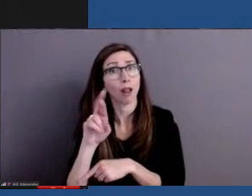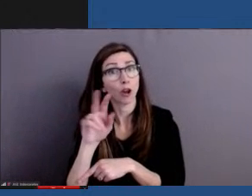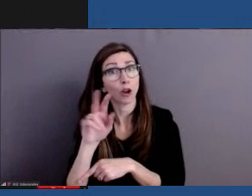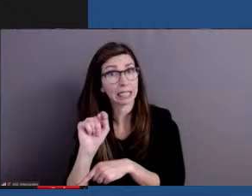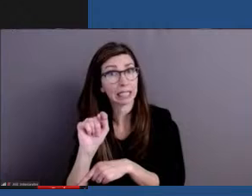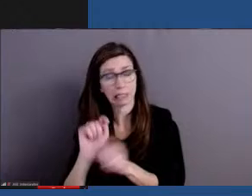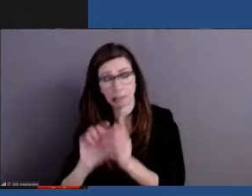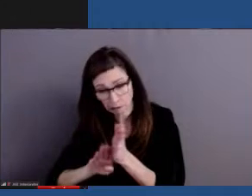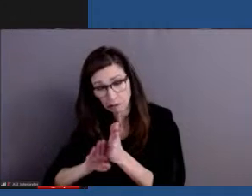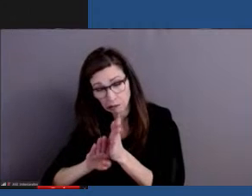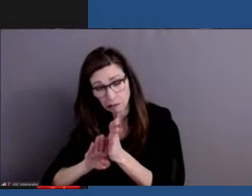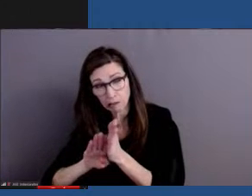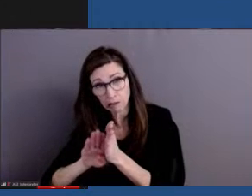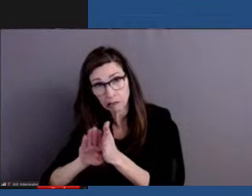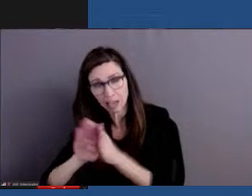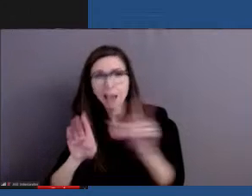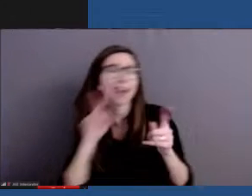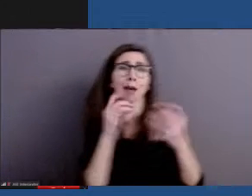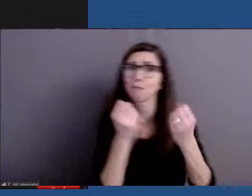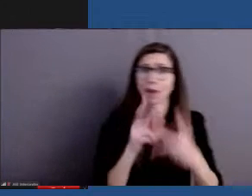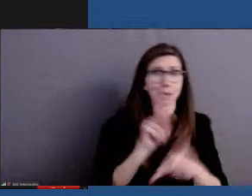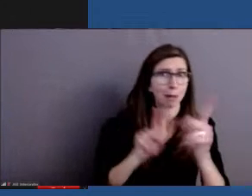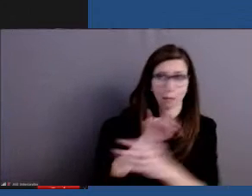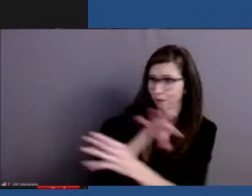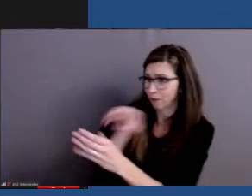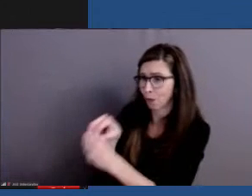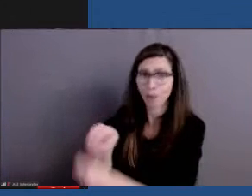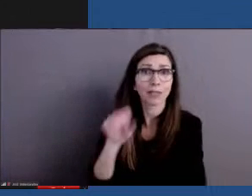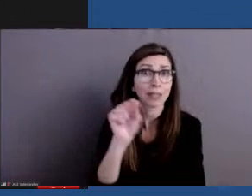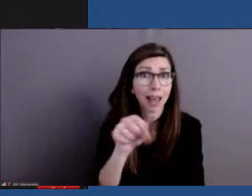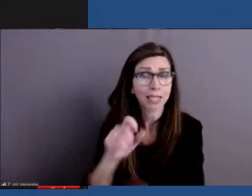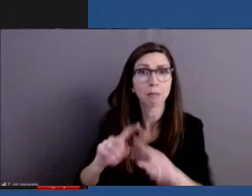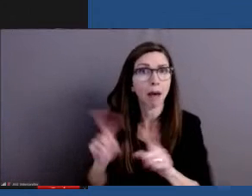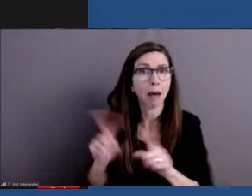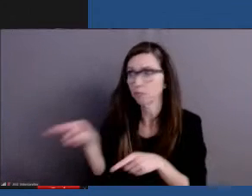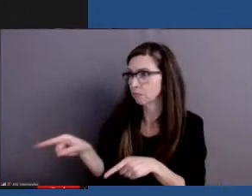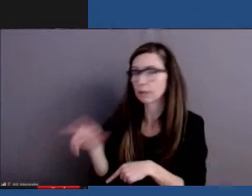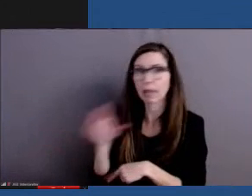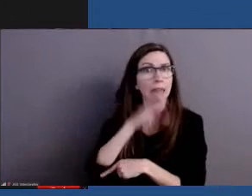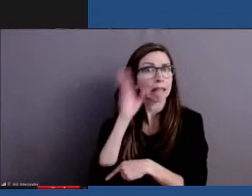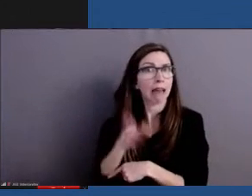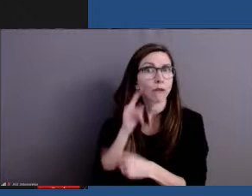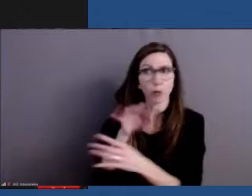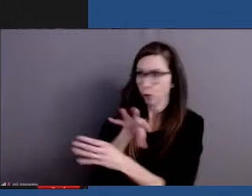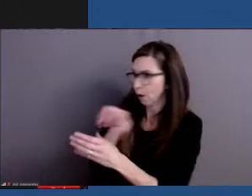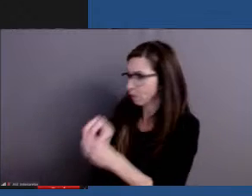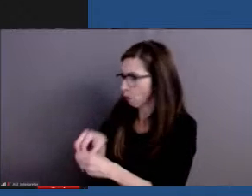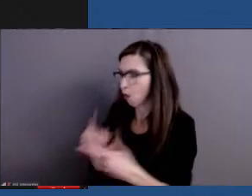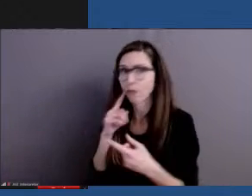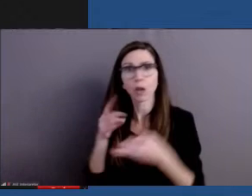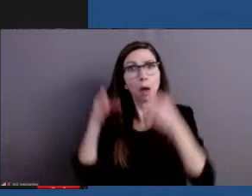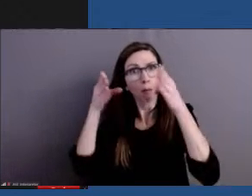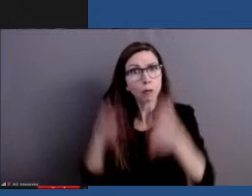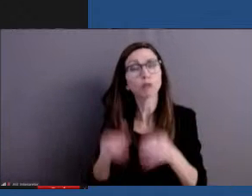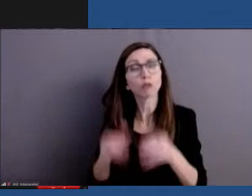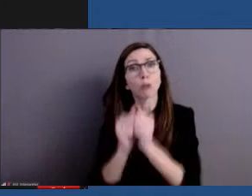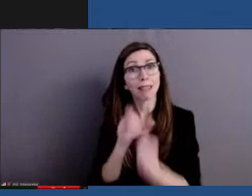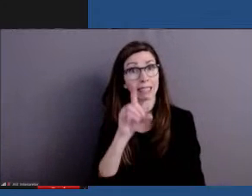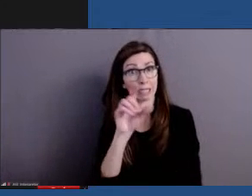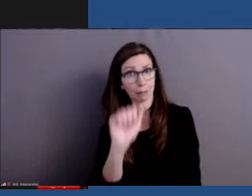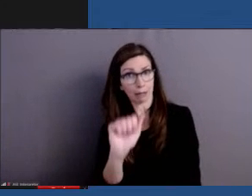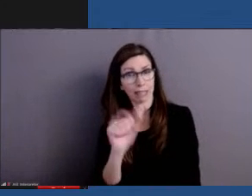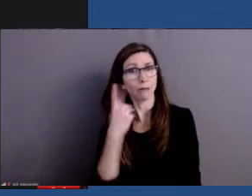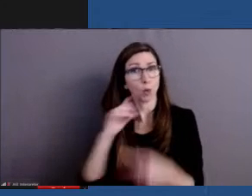many actors participating in those, they'd never had someone with an actual disability portraying themselves in this exercise. It was